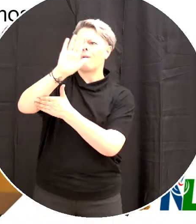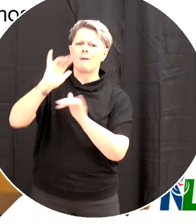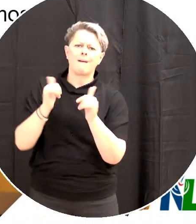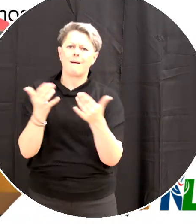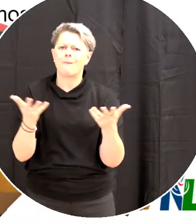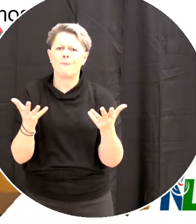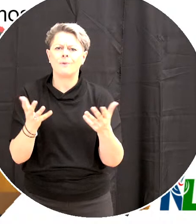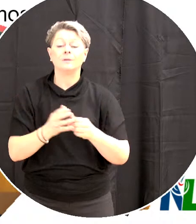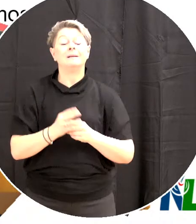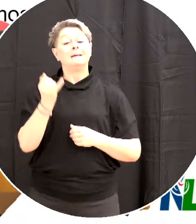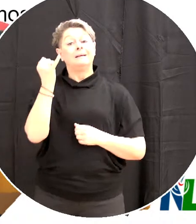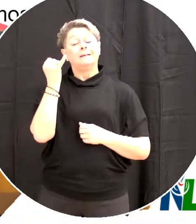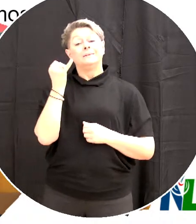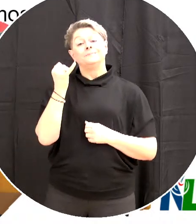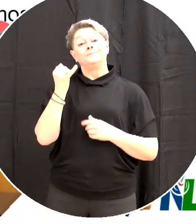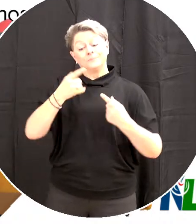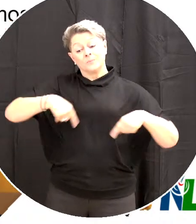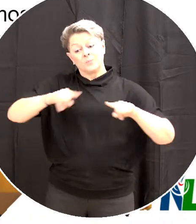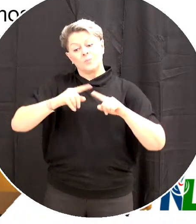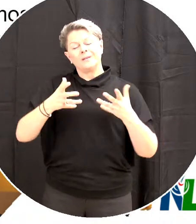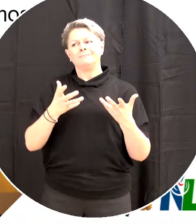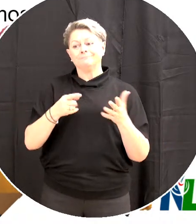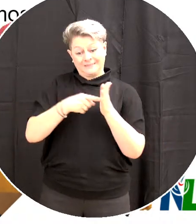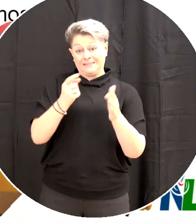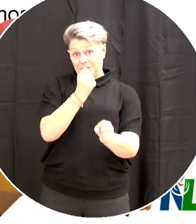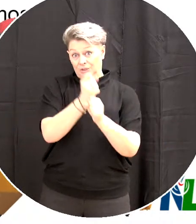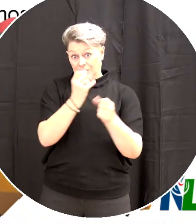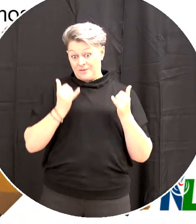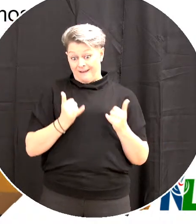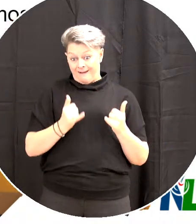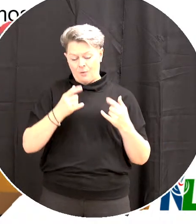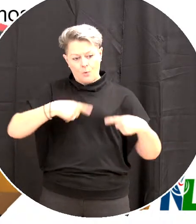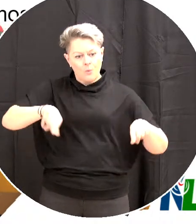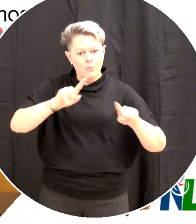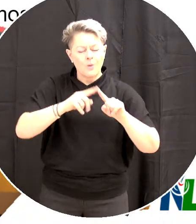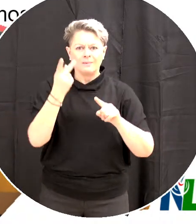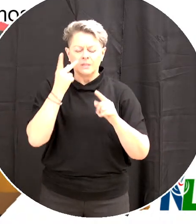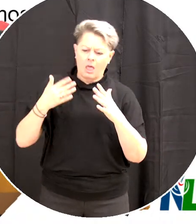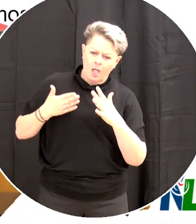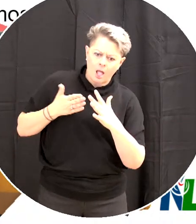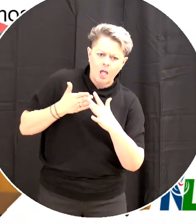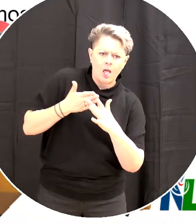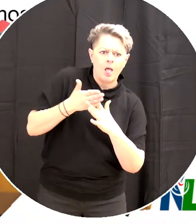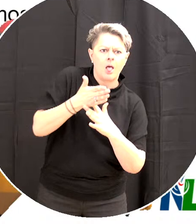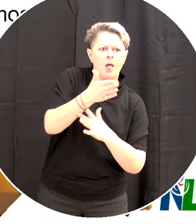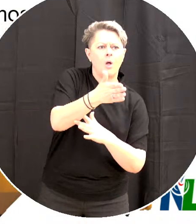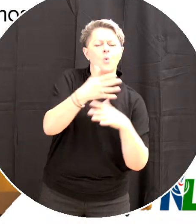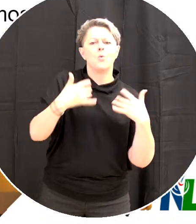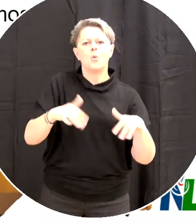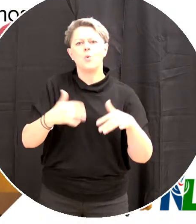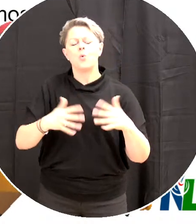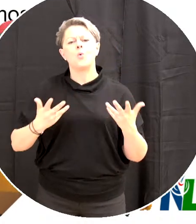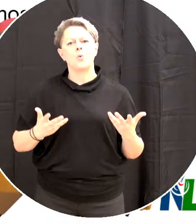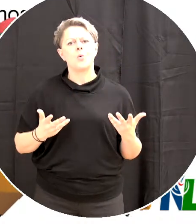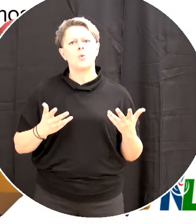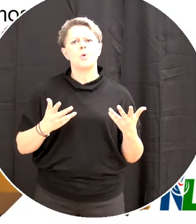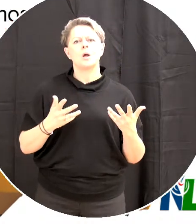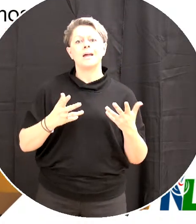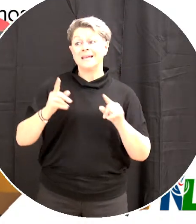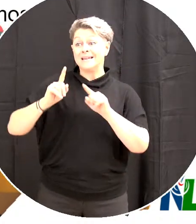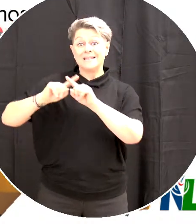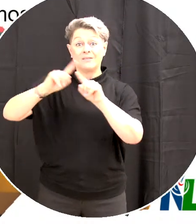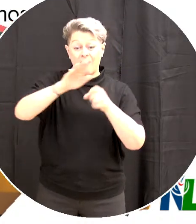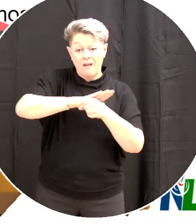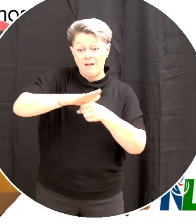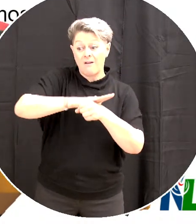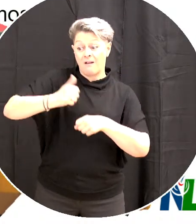If there's any comfort in what we faced this year, is that we've done it with others. Every jurisdiction in